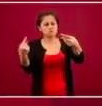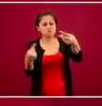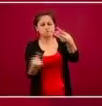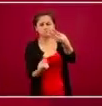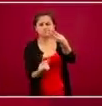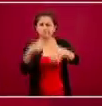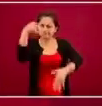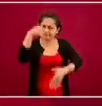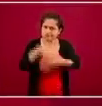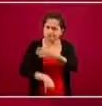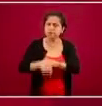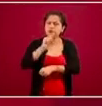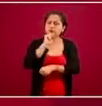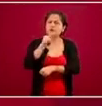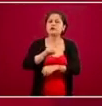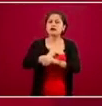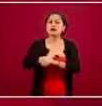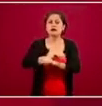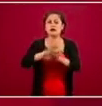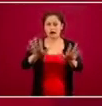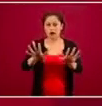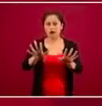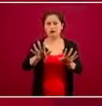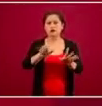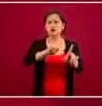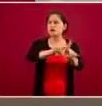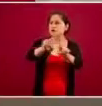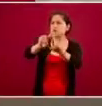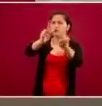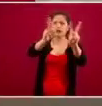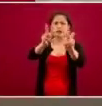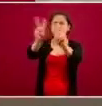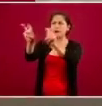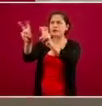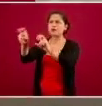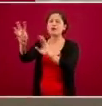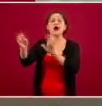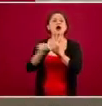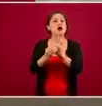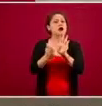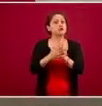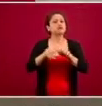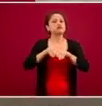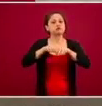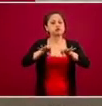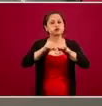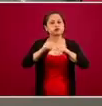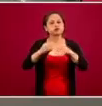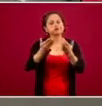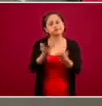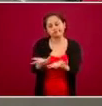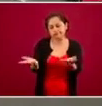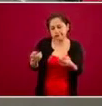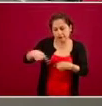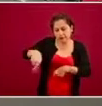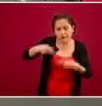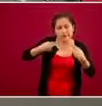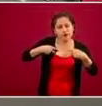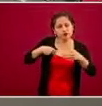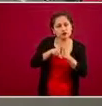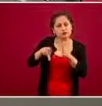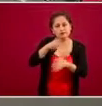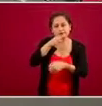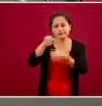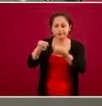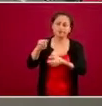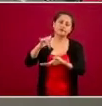be stopping anytime soon. There's a lot of questions to be answered. There's a lot of information to be presented. So